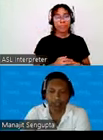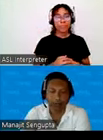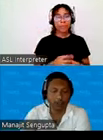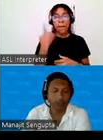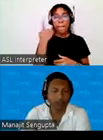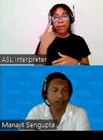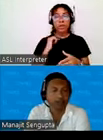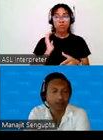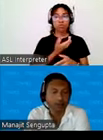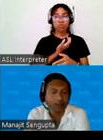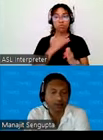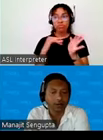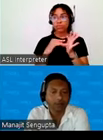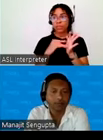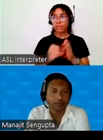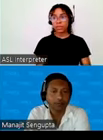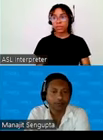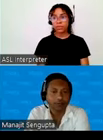Next slide, please.